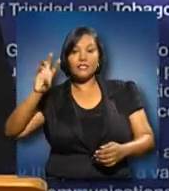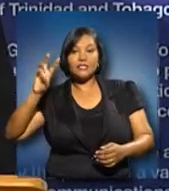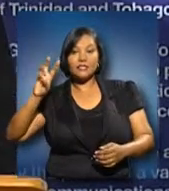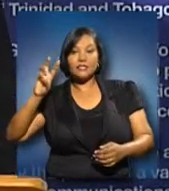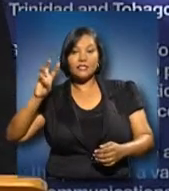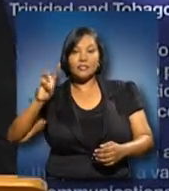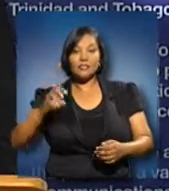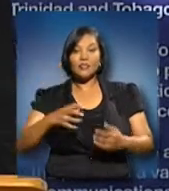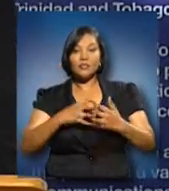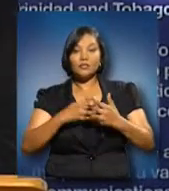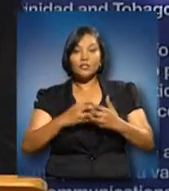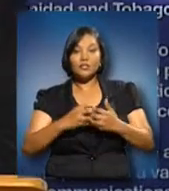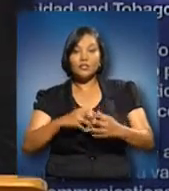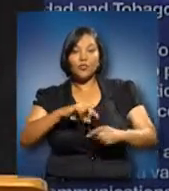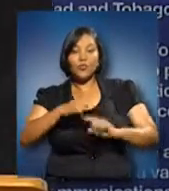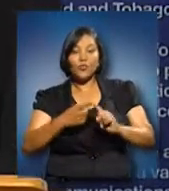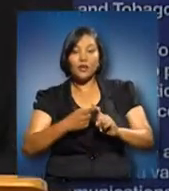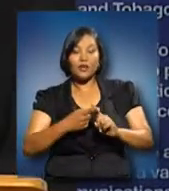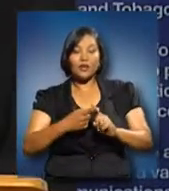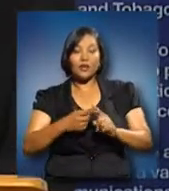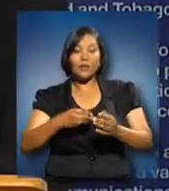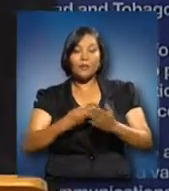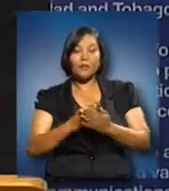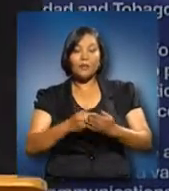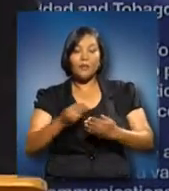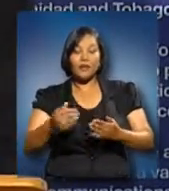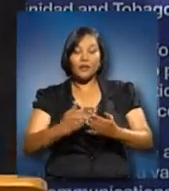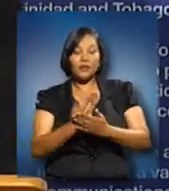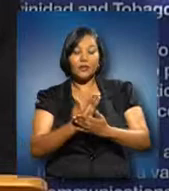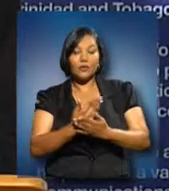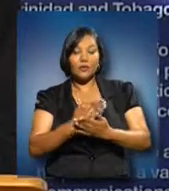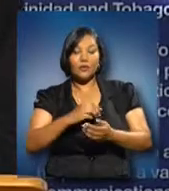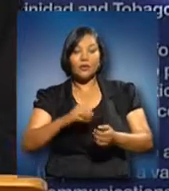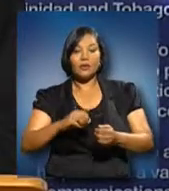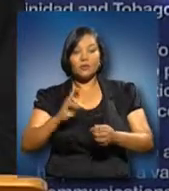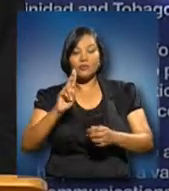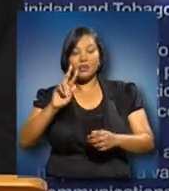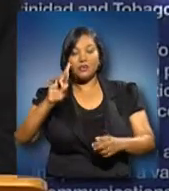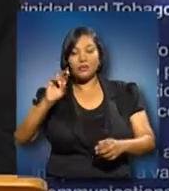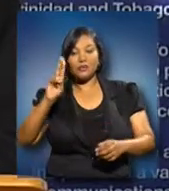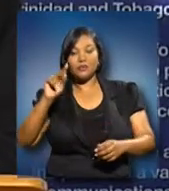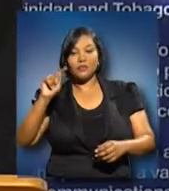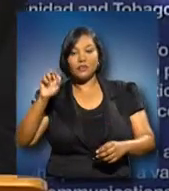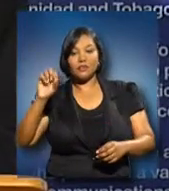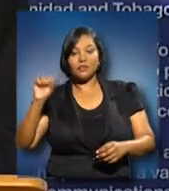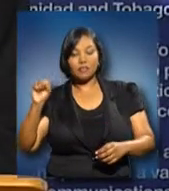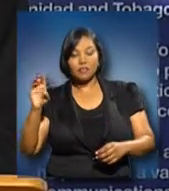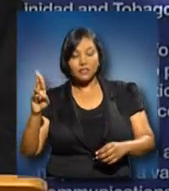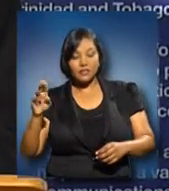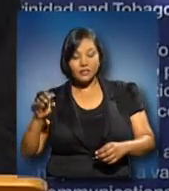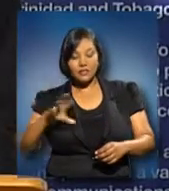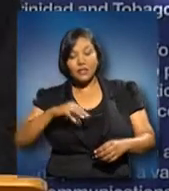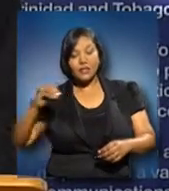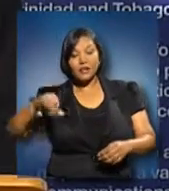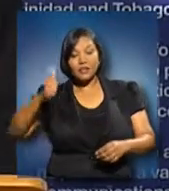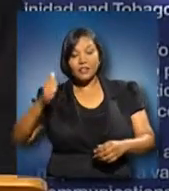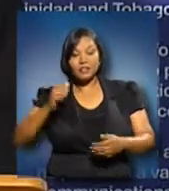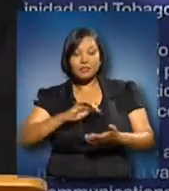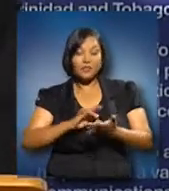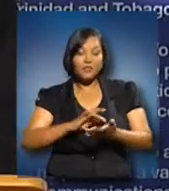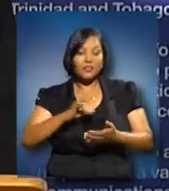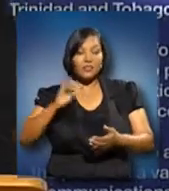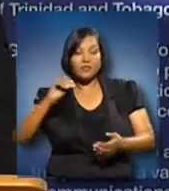equipment when they are upgrading their routers, as well as switching on IPv6 option on their personal